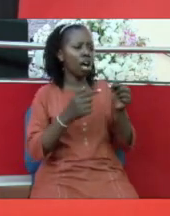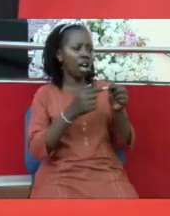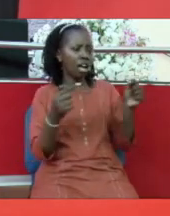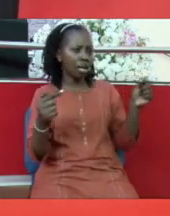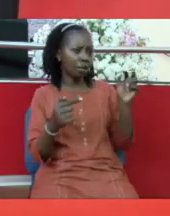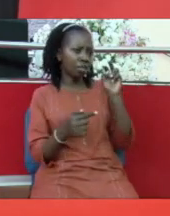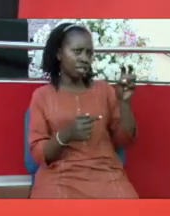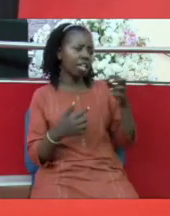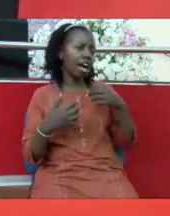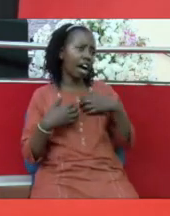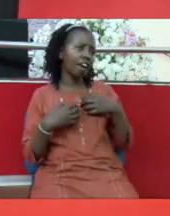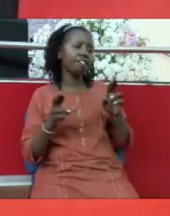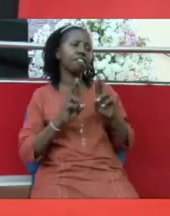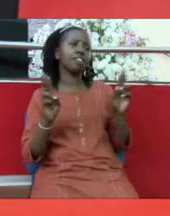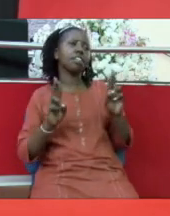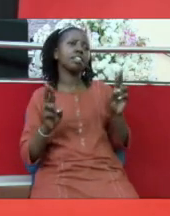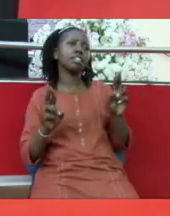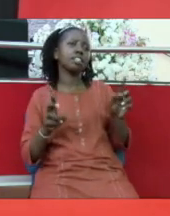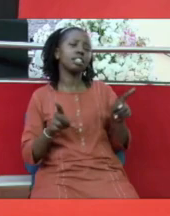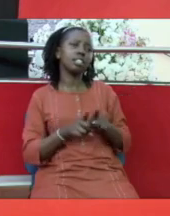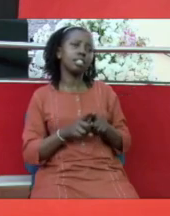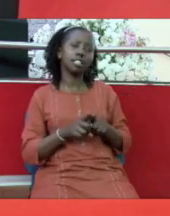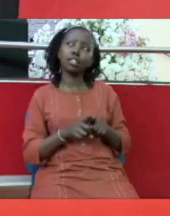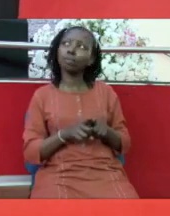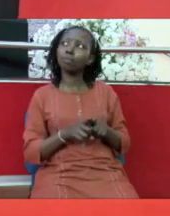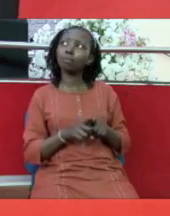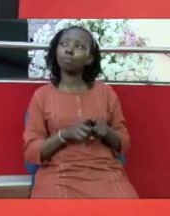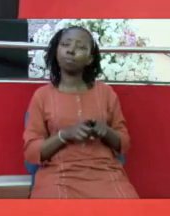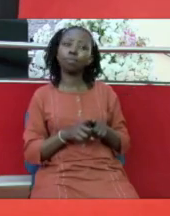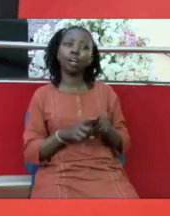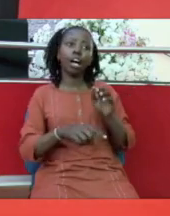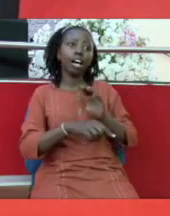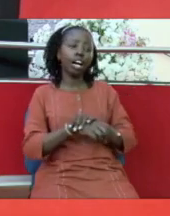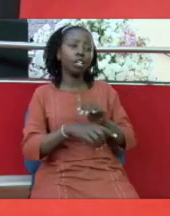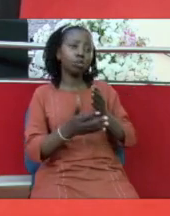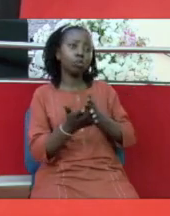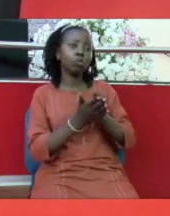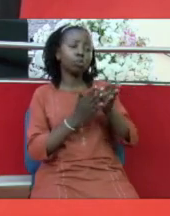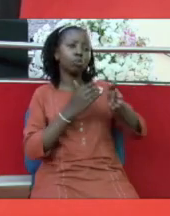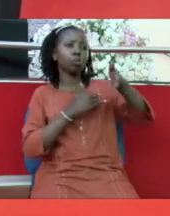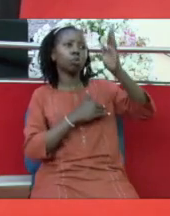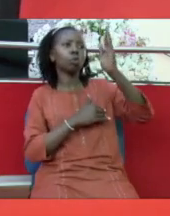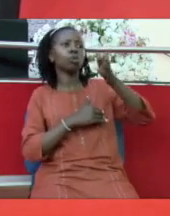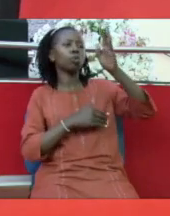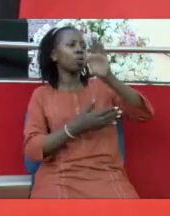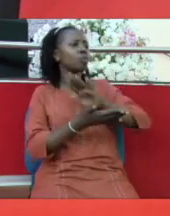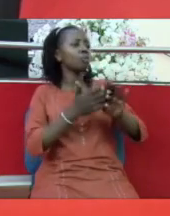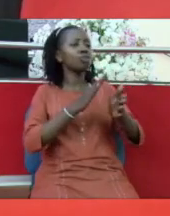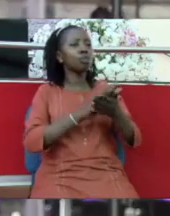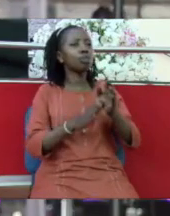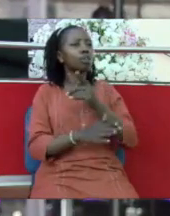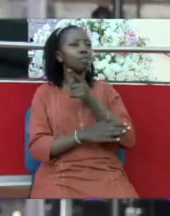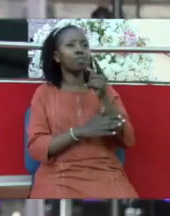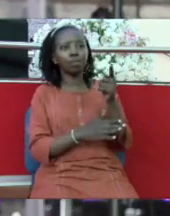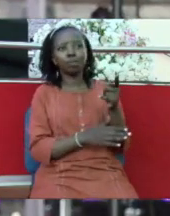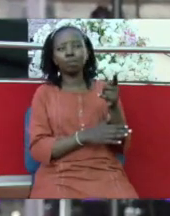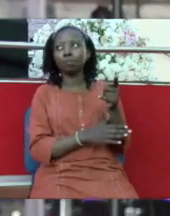bulletproof vest. Na anaweza kaona diri. Because it's been given by God. Kwa sababu God has forgiven you.